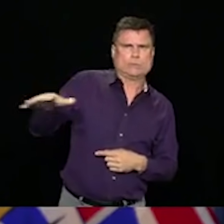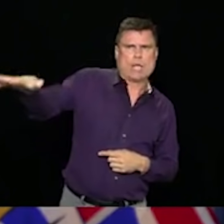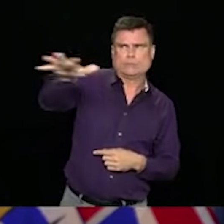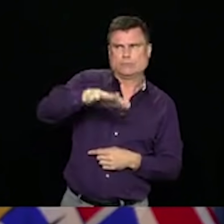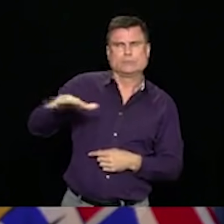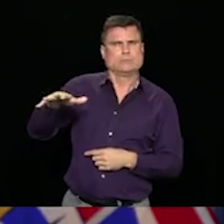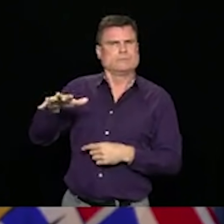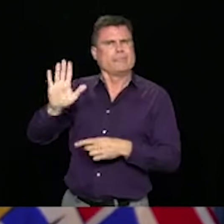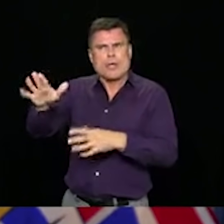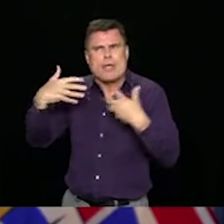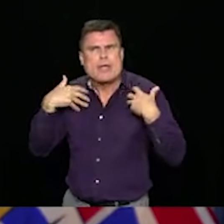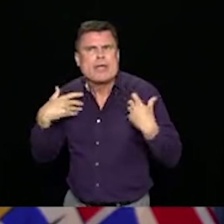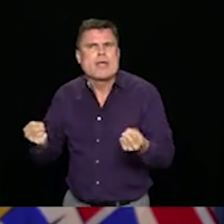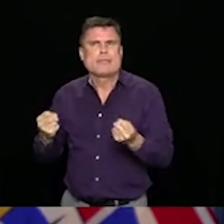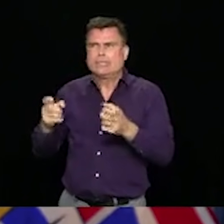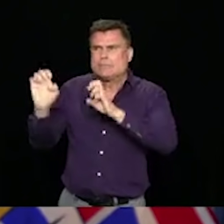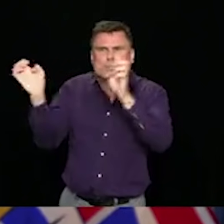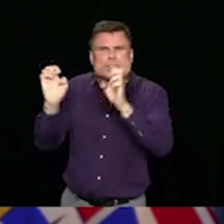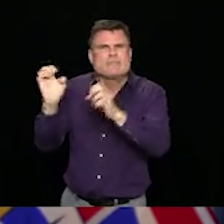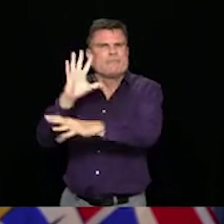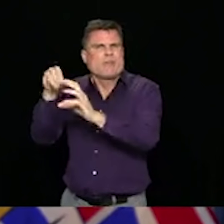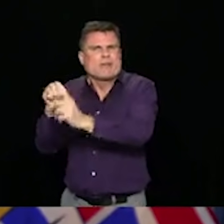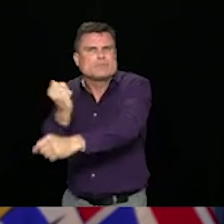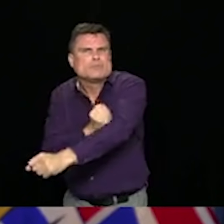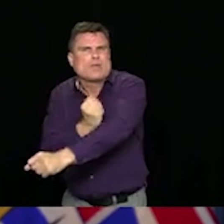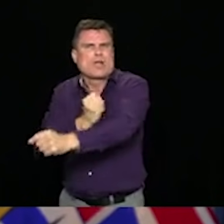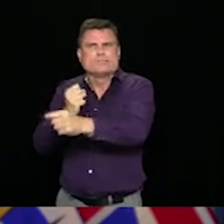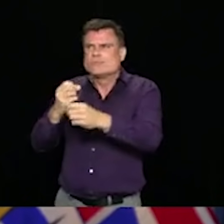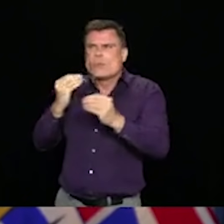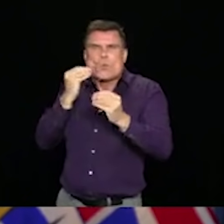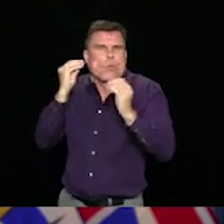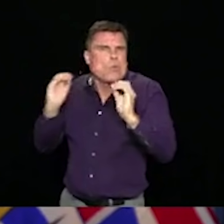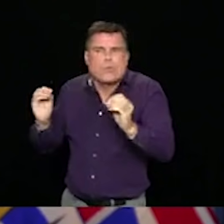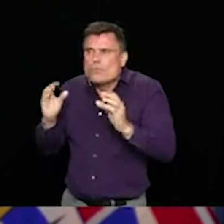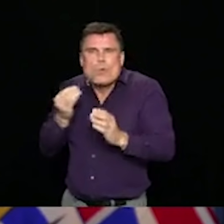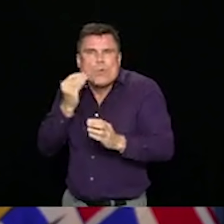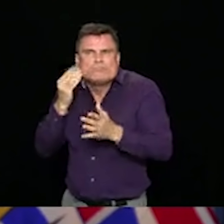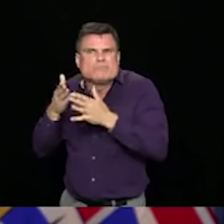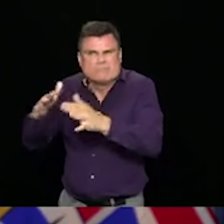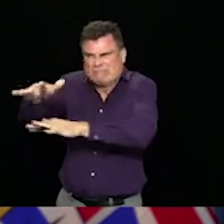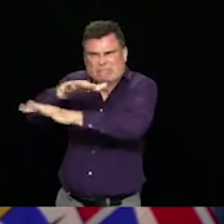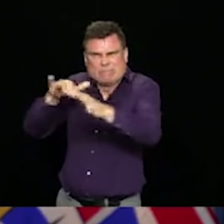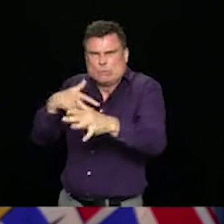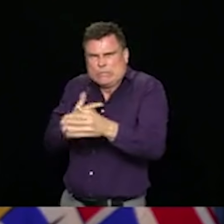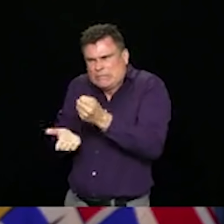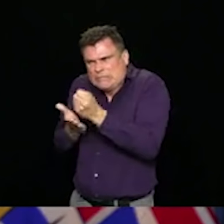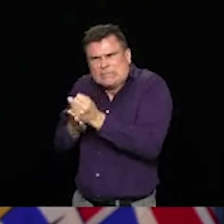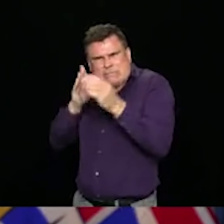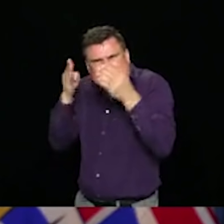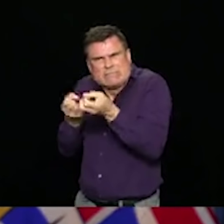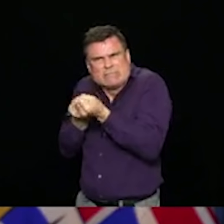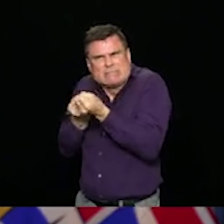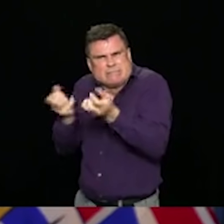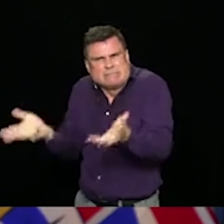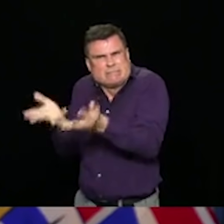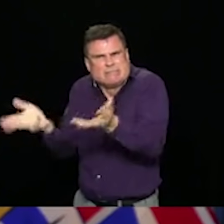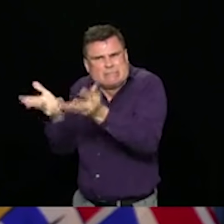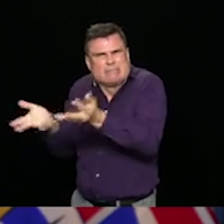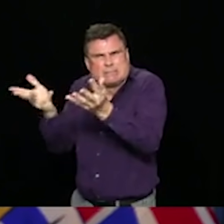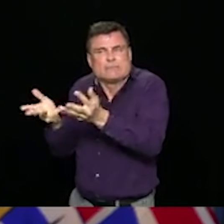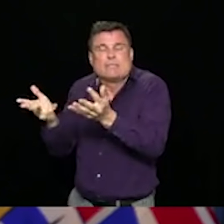continues unabated in our province. And we are working hard to ensure that we continue to address that emergency as